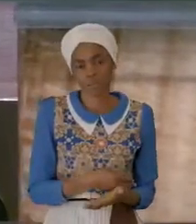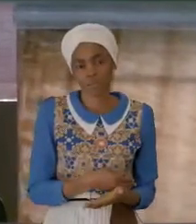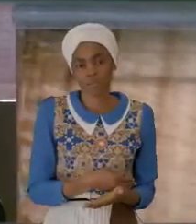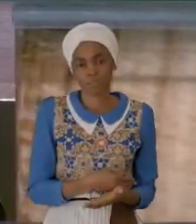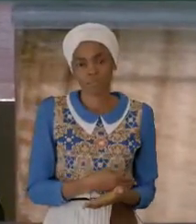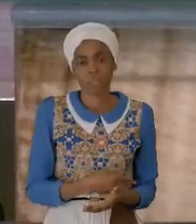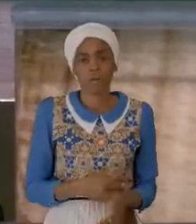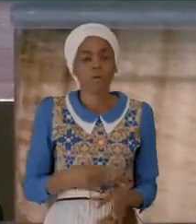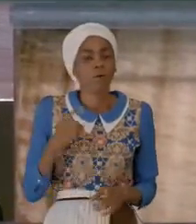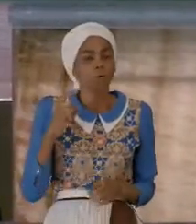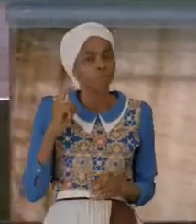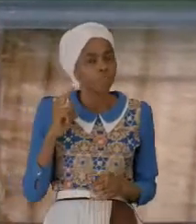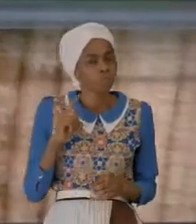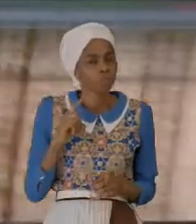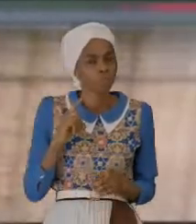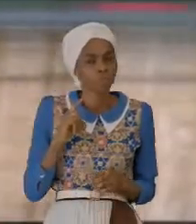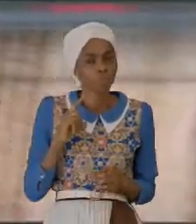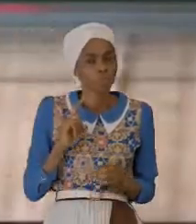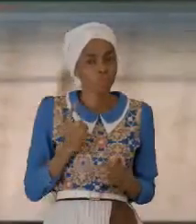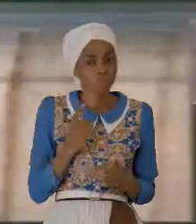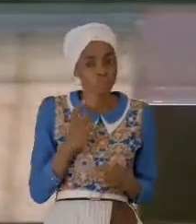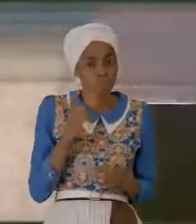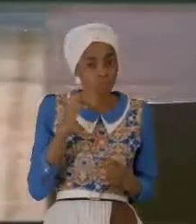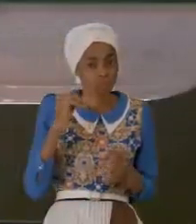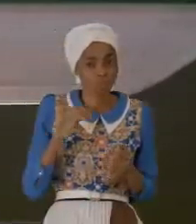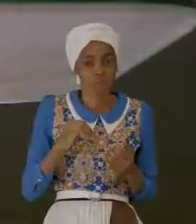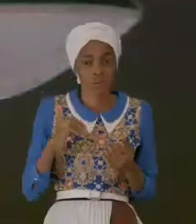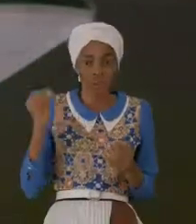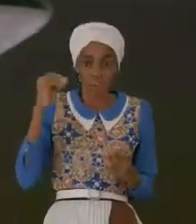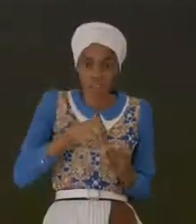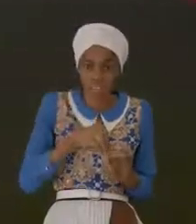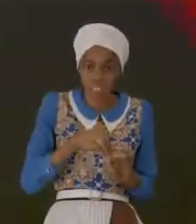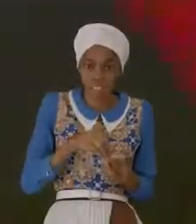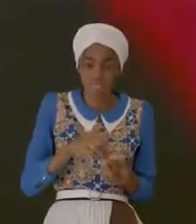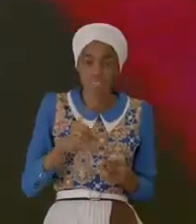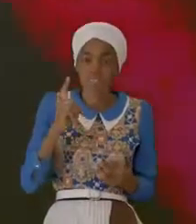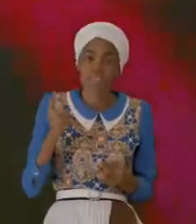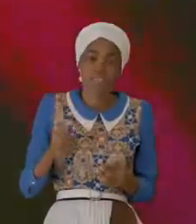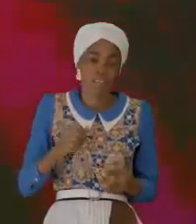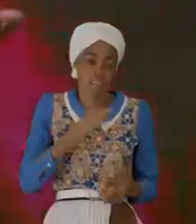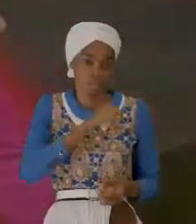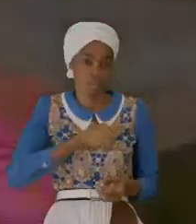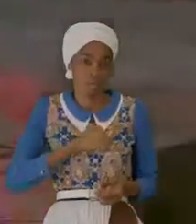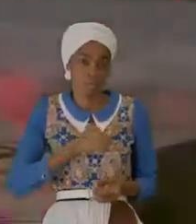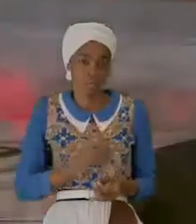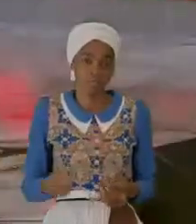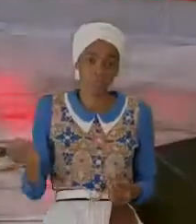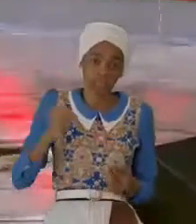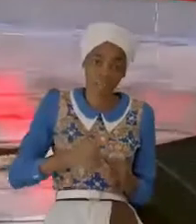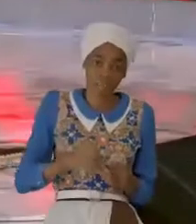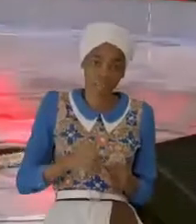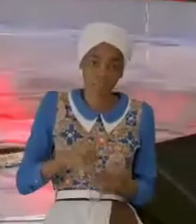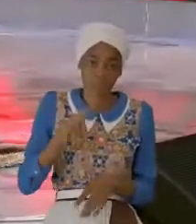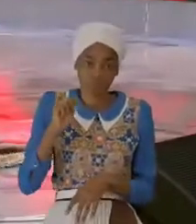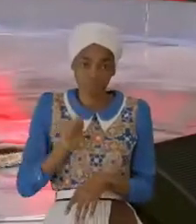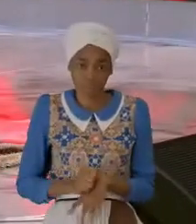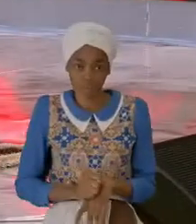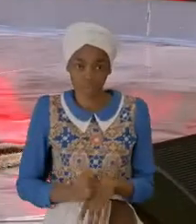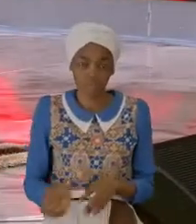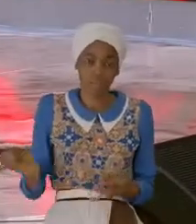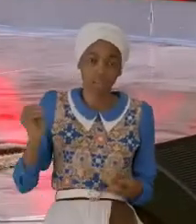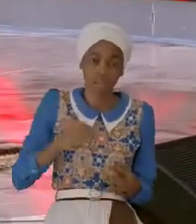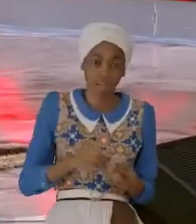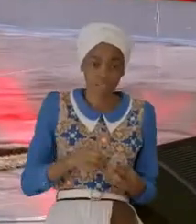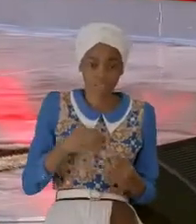once your art circumcision Aaj tradition I had opinions of men